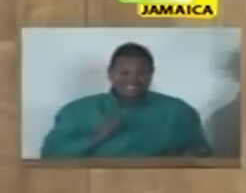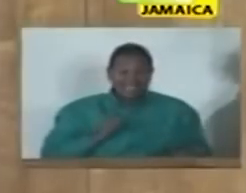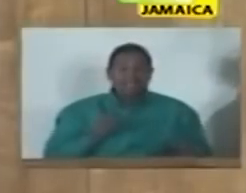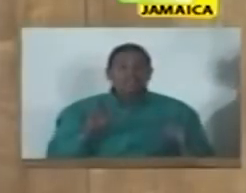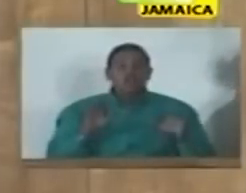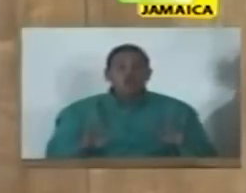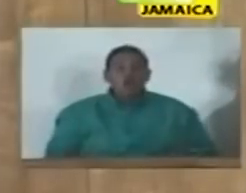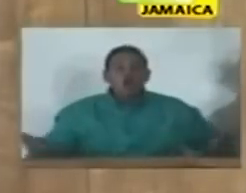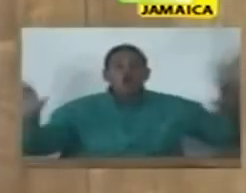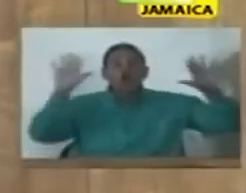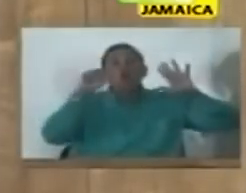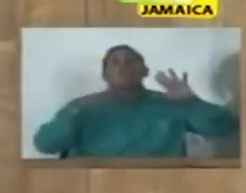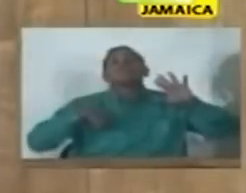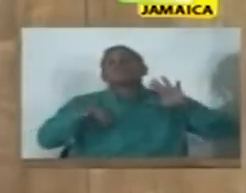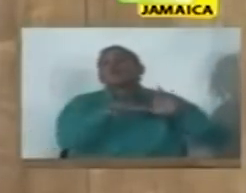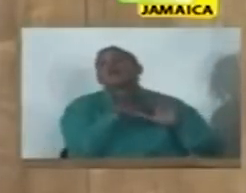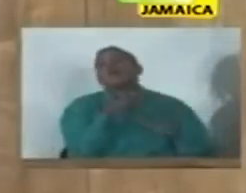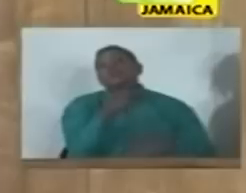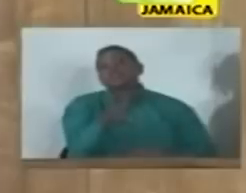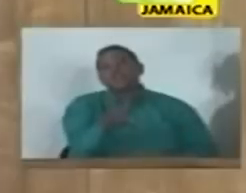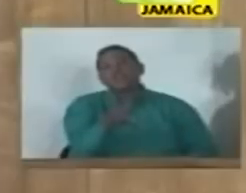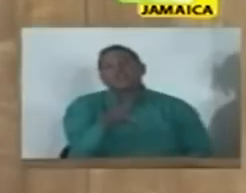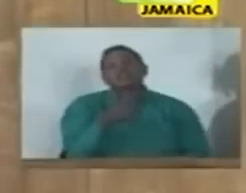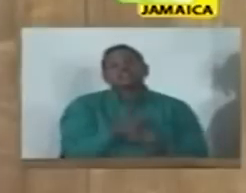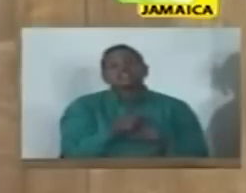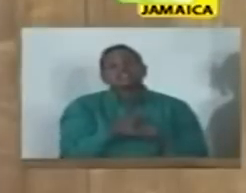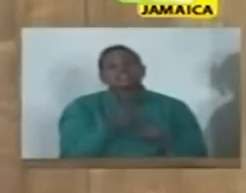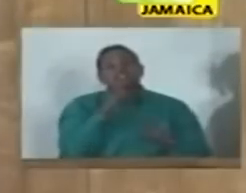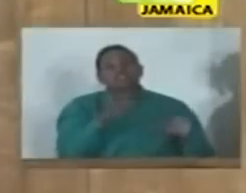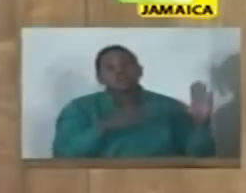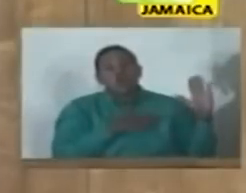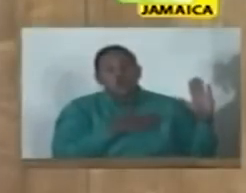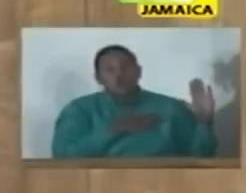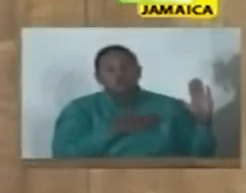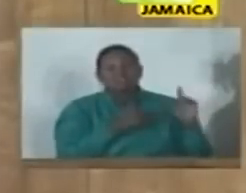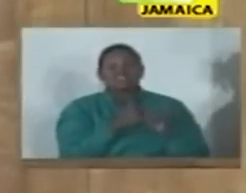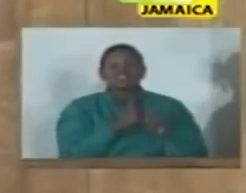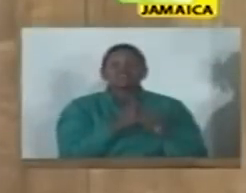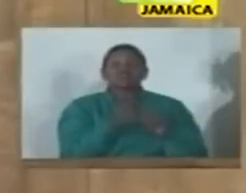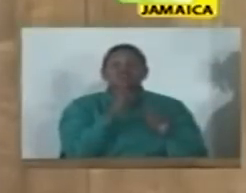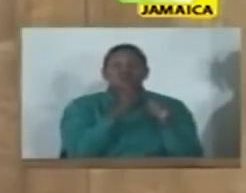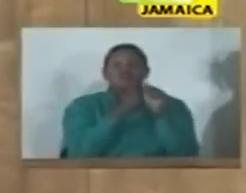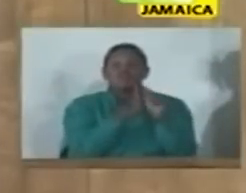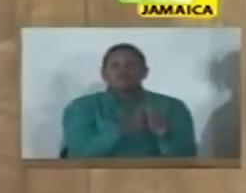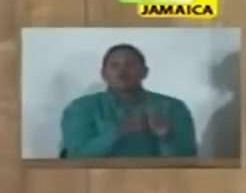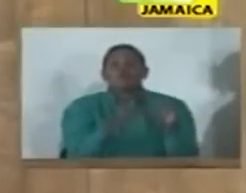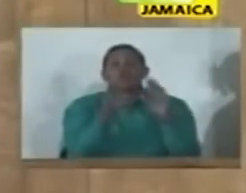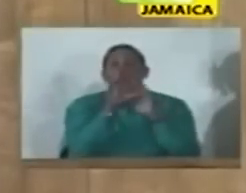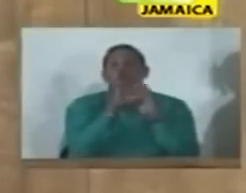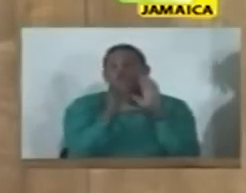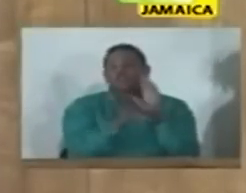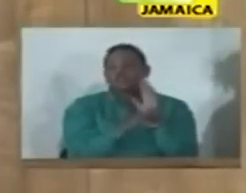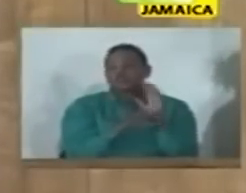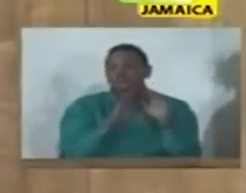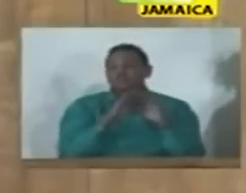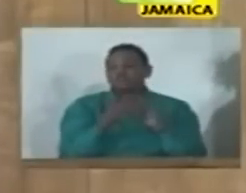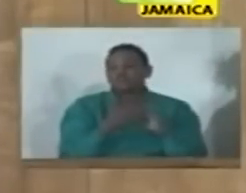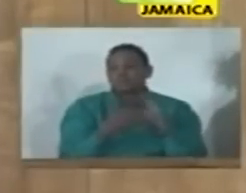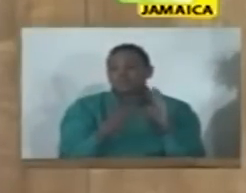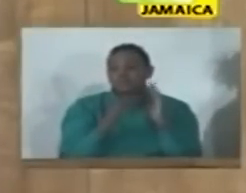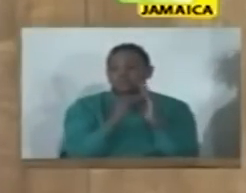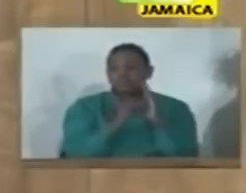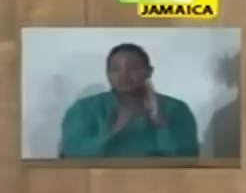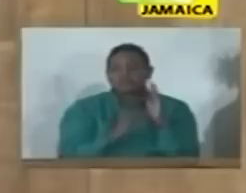every single one of us swear an oath to uphold the Constitution of